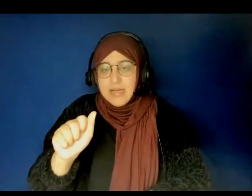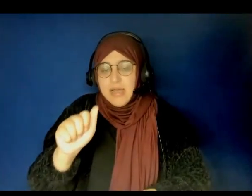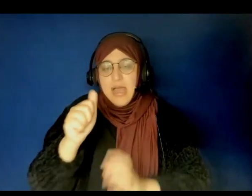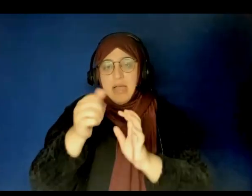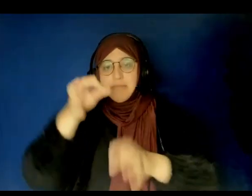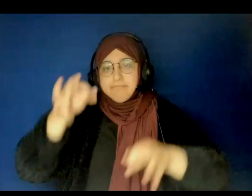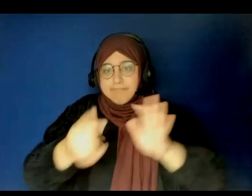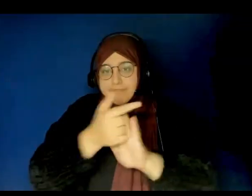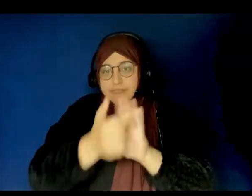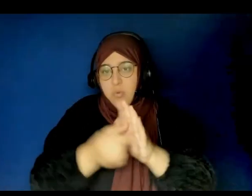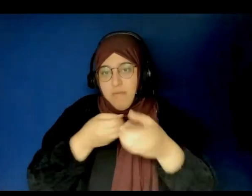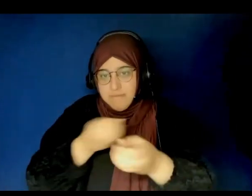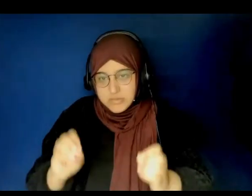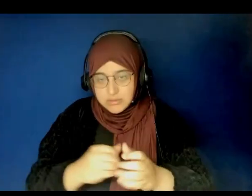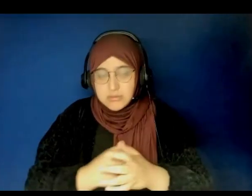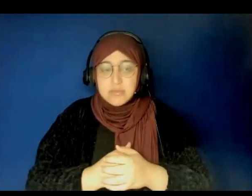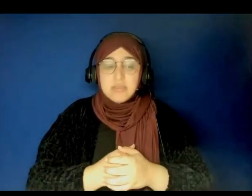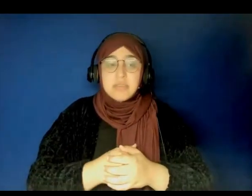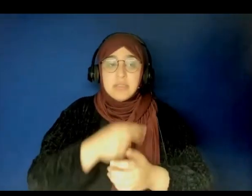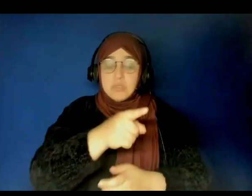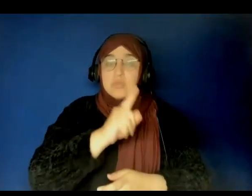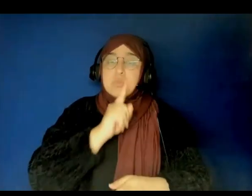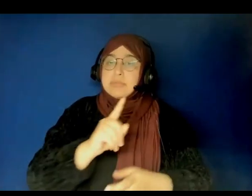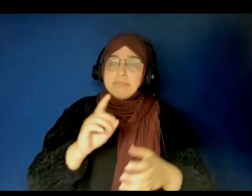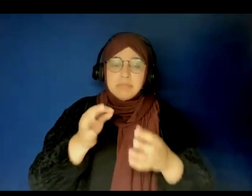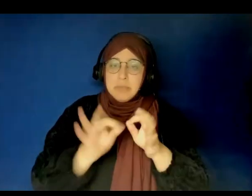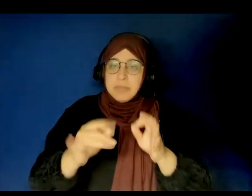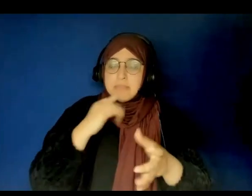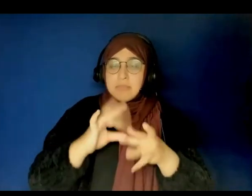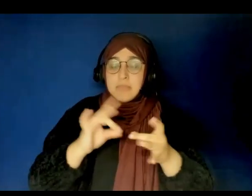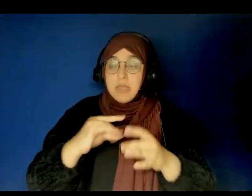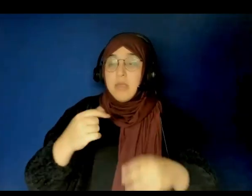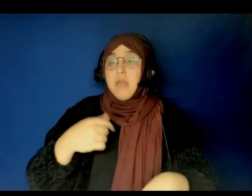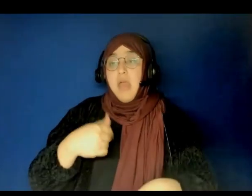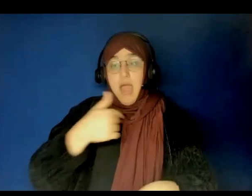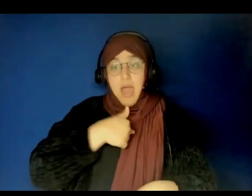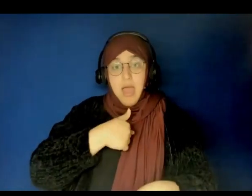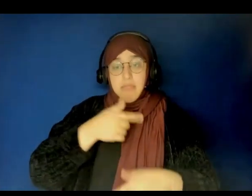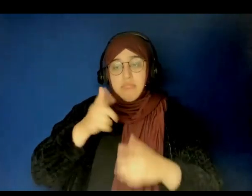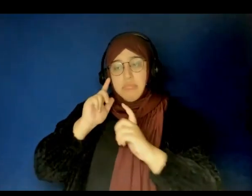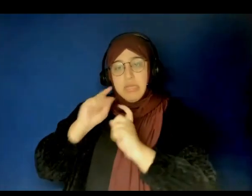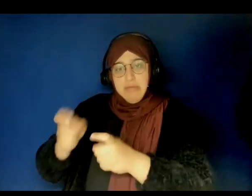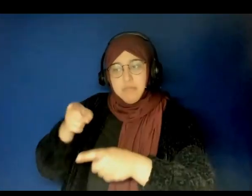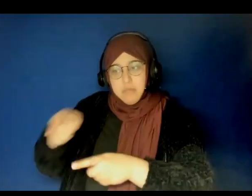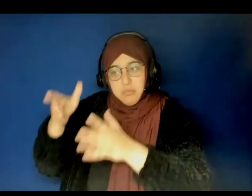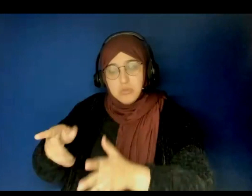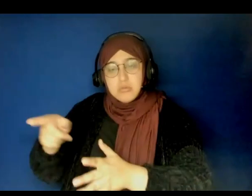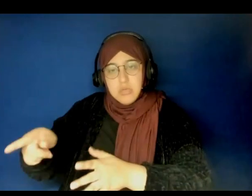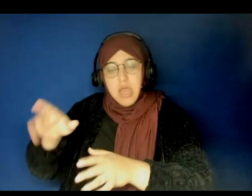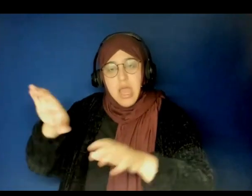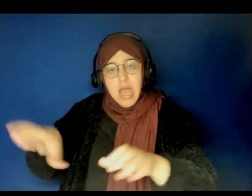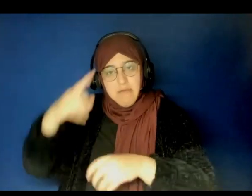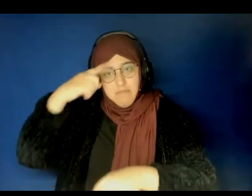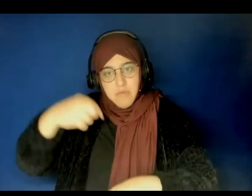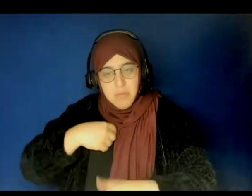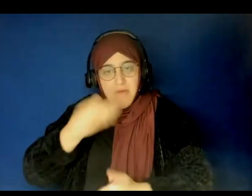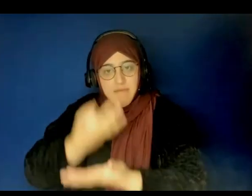says, I appoint so-and-so to act on my behalf financially from this time to this time.